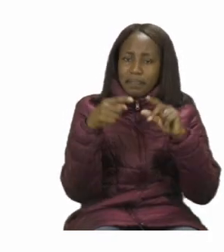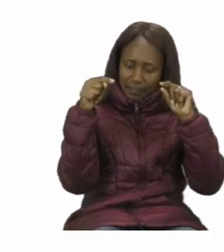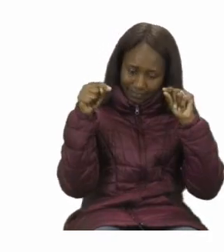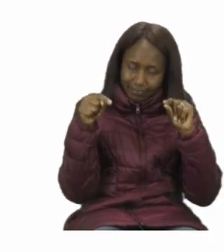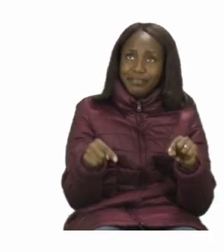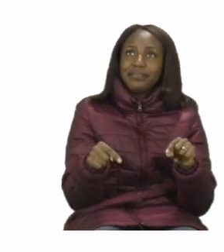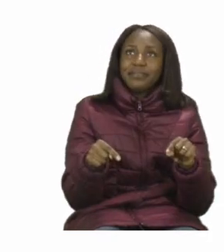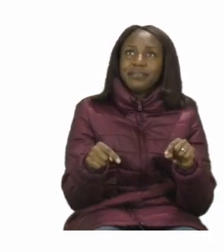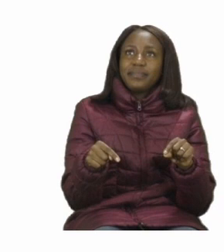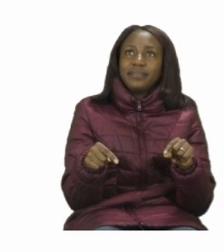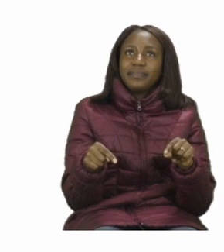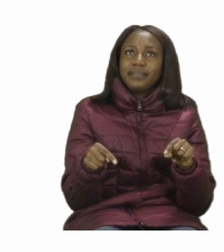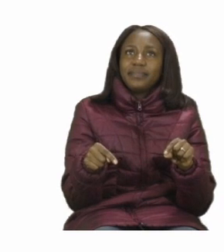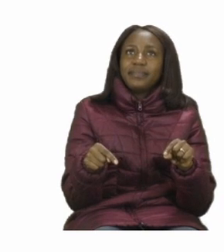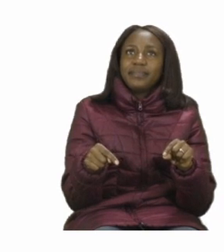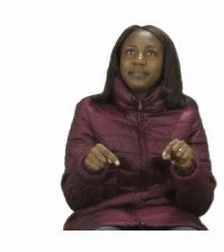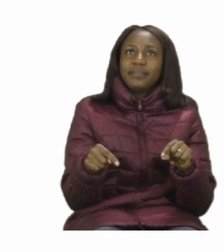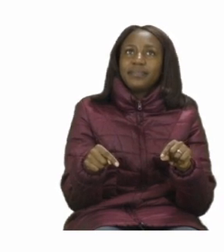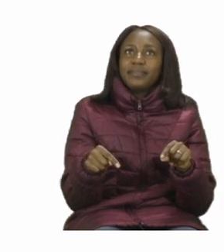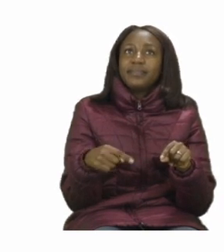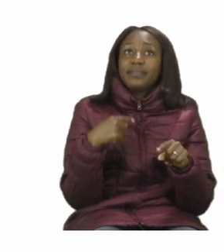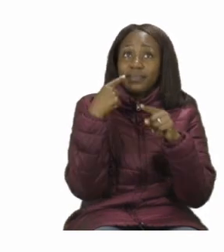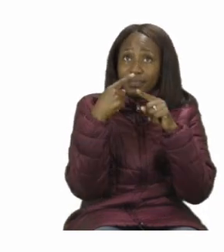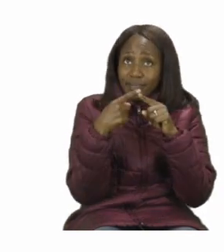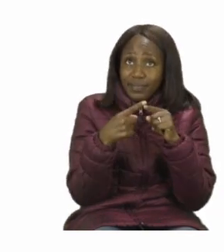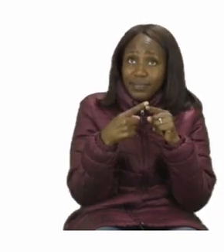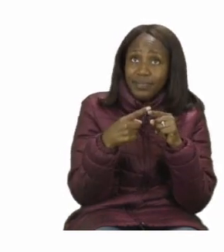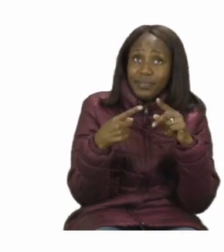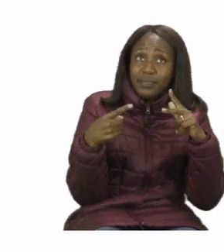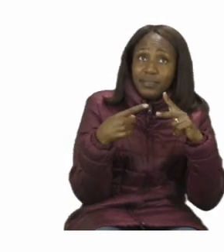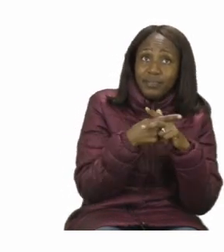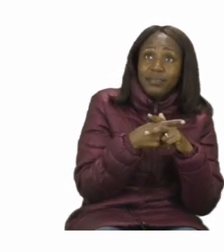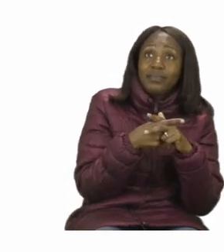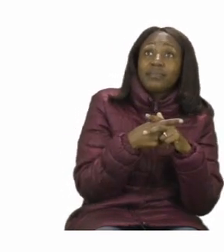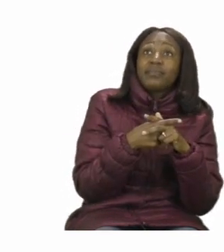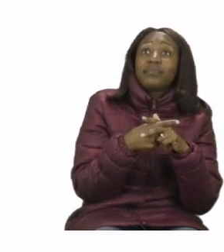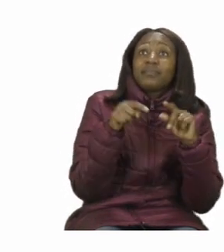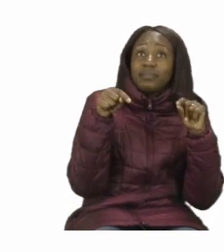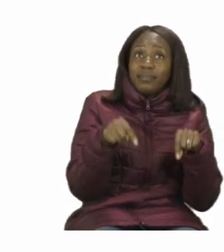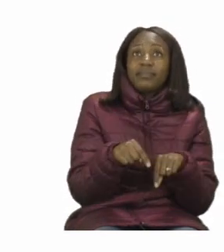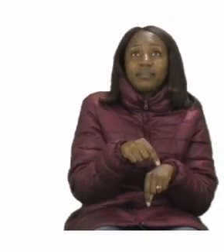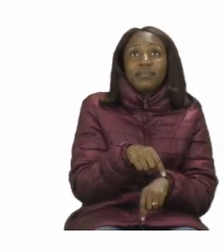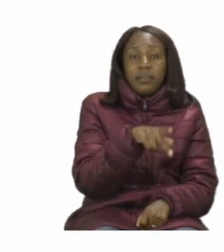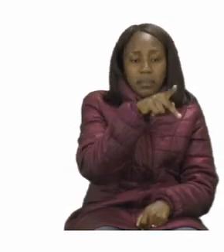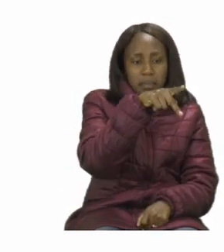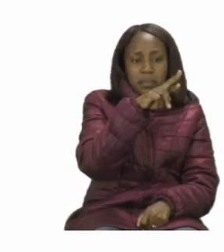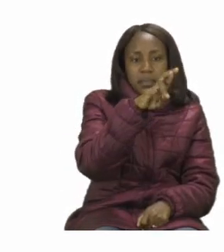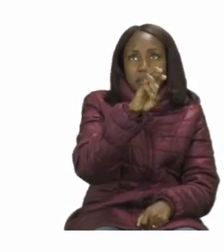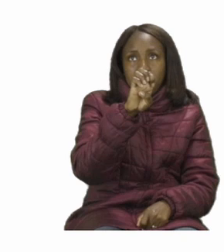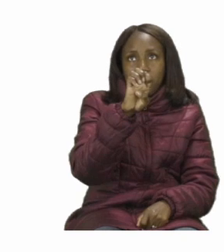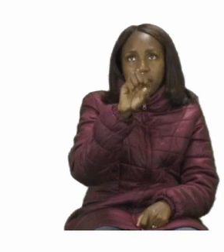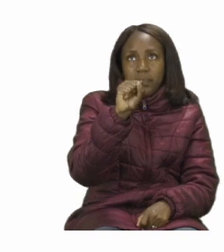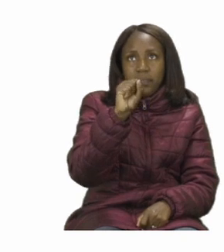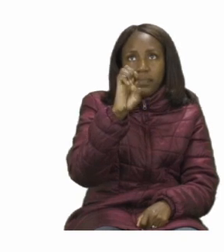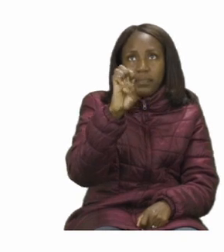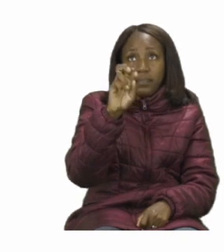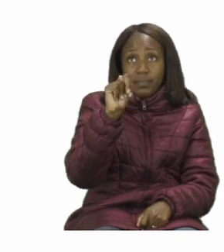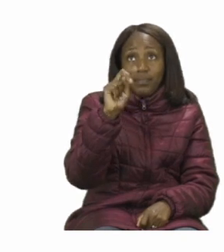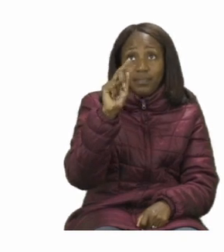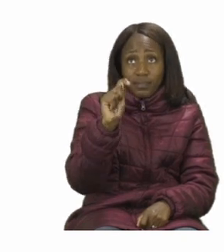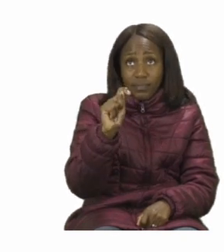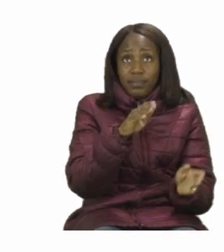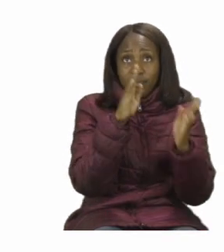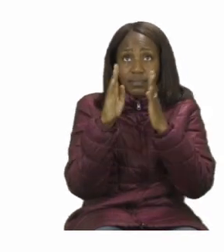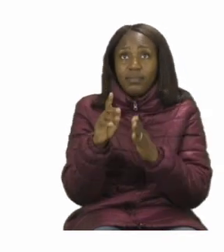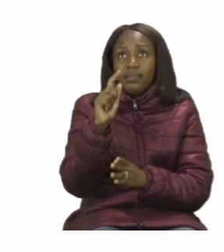moment. We call this the present tense. So when something is happening at the